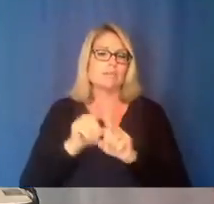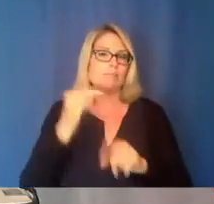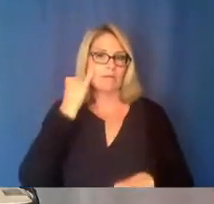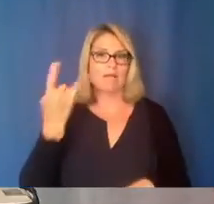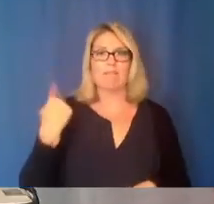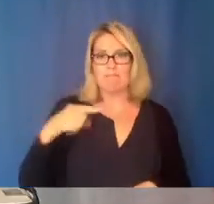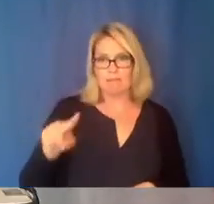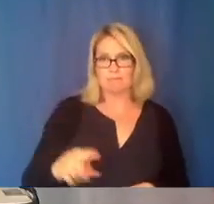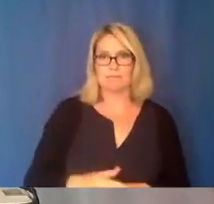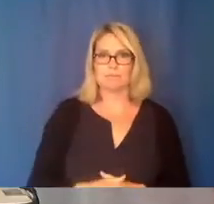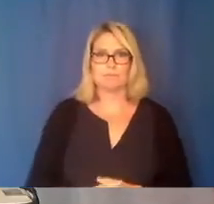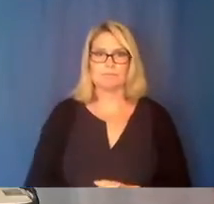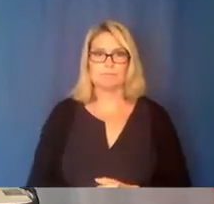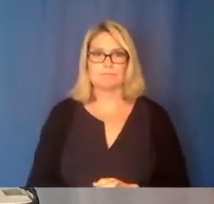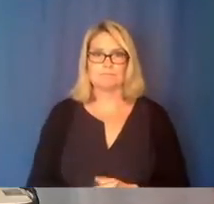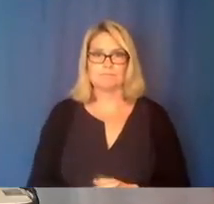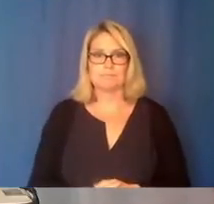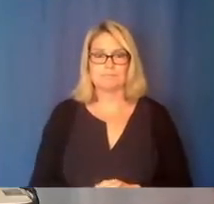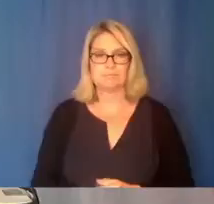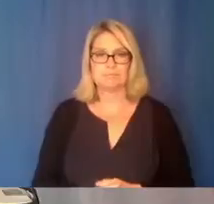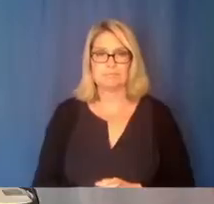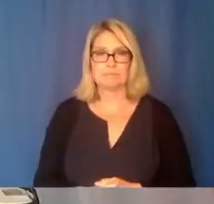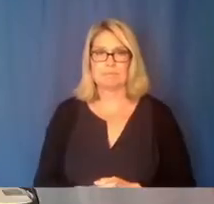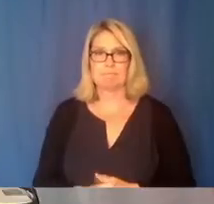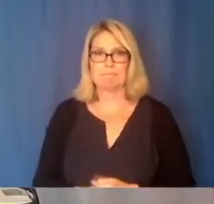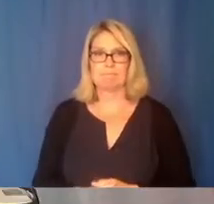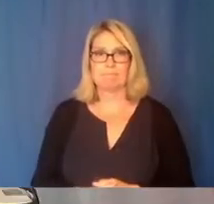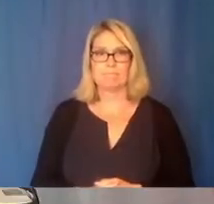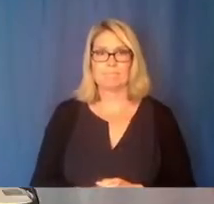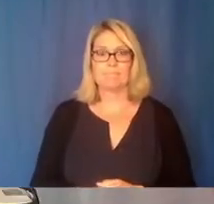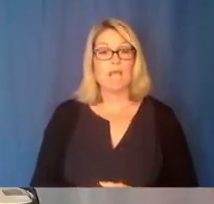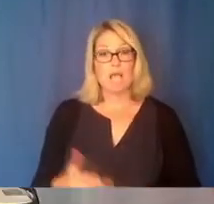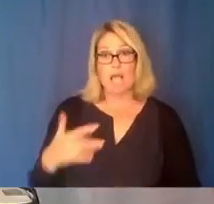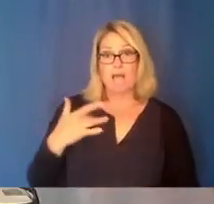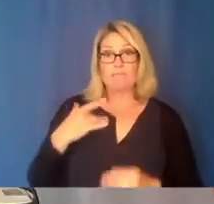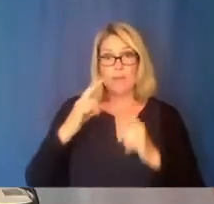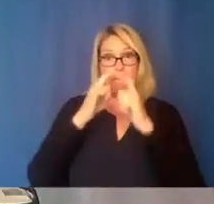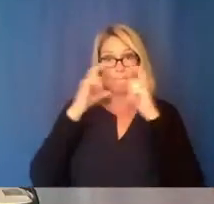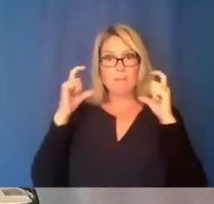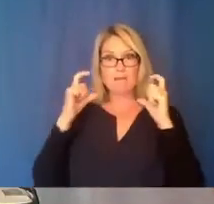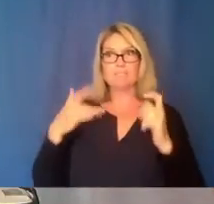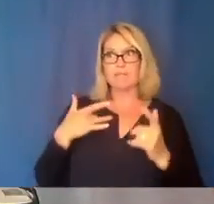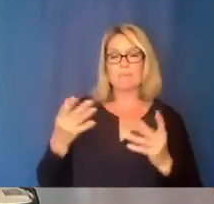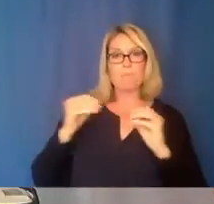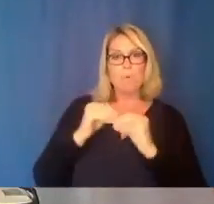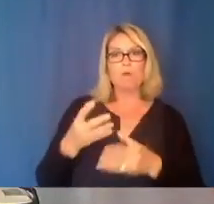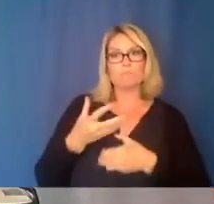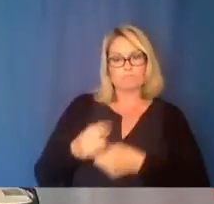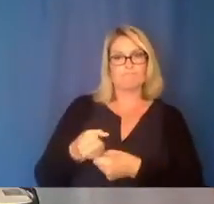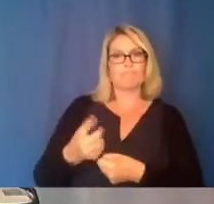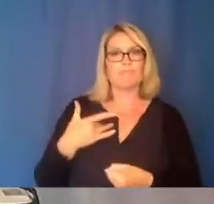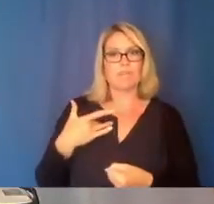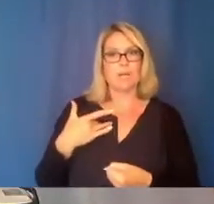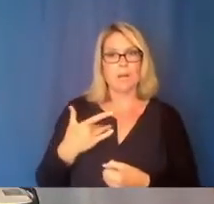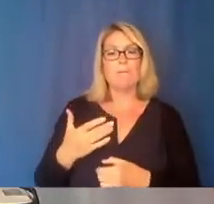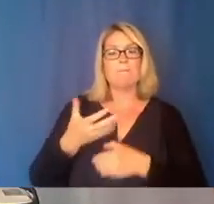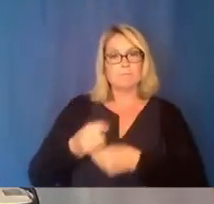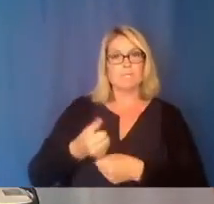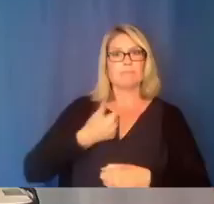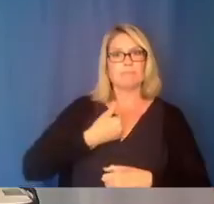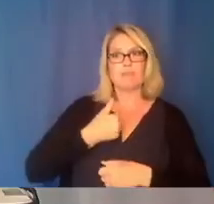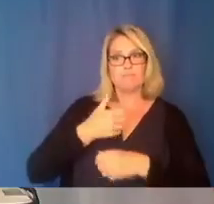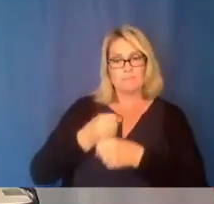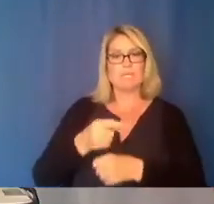personally, that I think the masks have given us all a level of comfort for ourselves and to help protect others, and I don't expect they